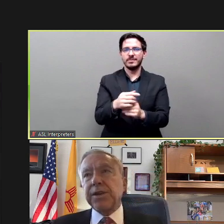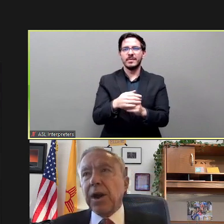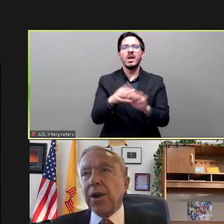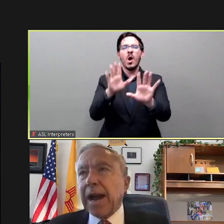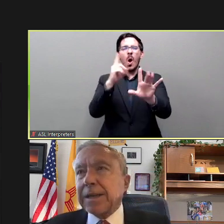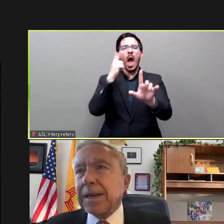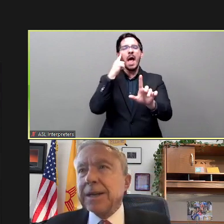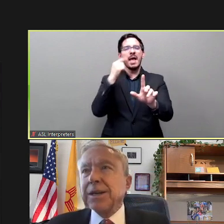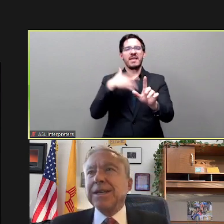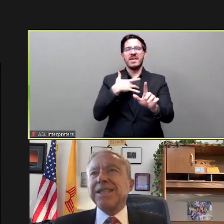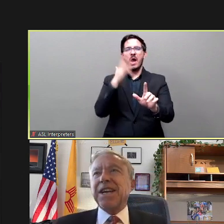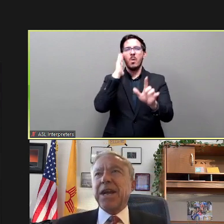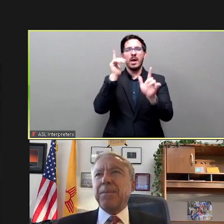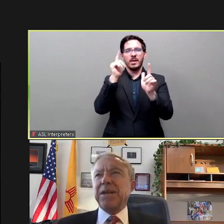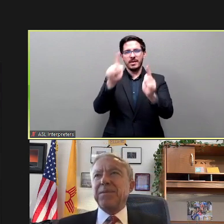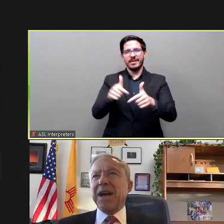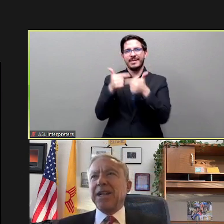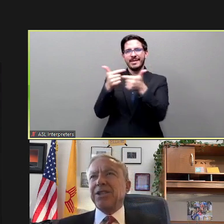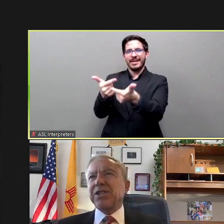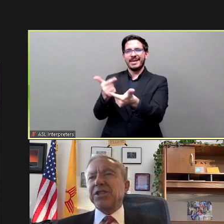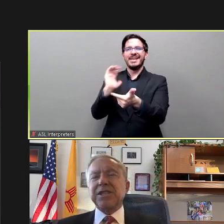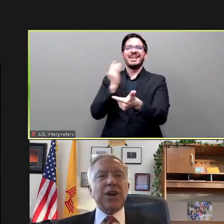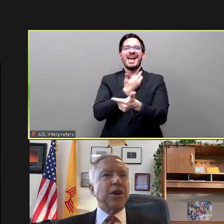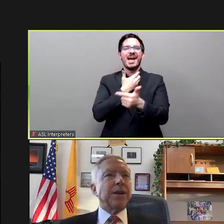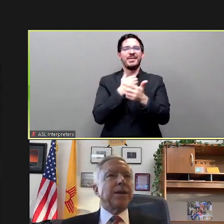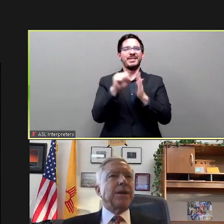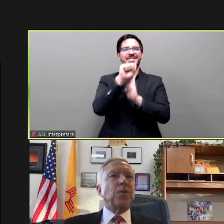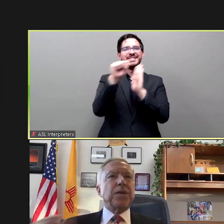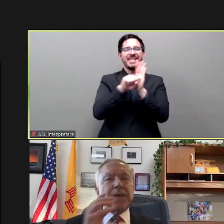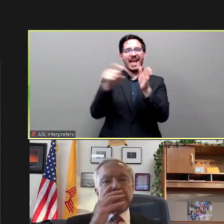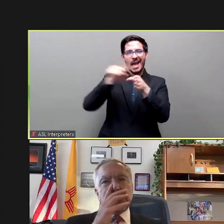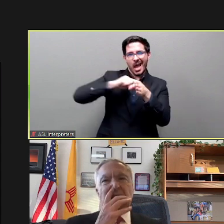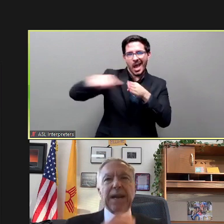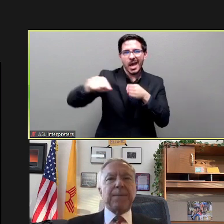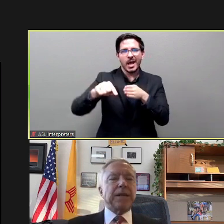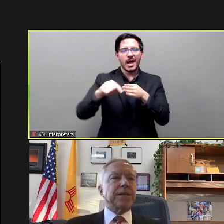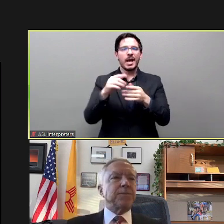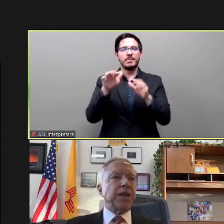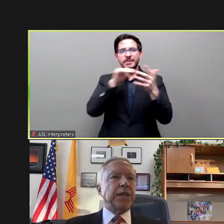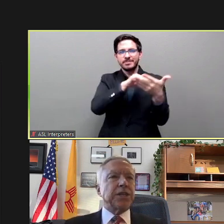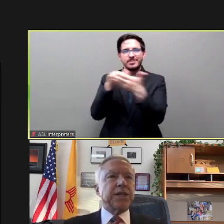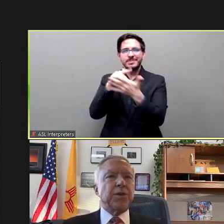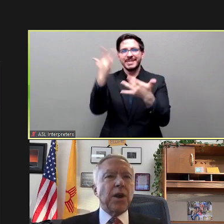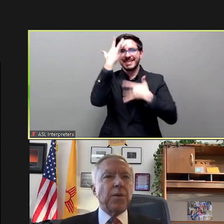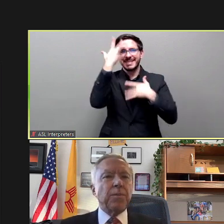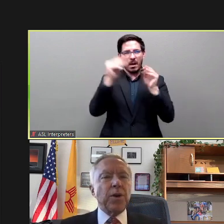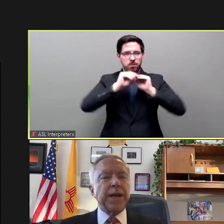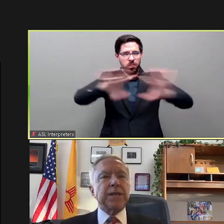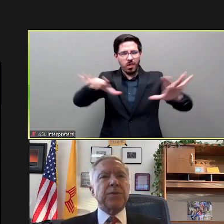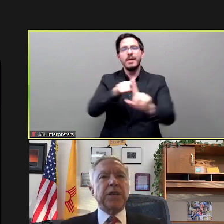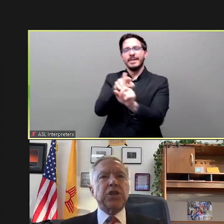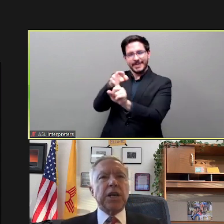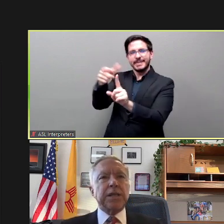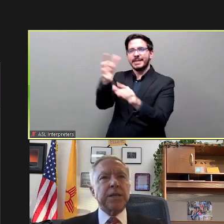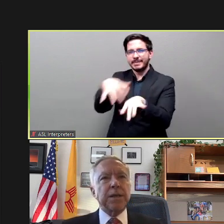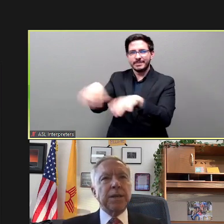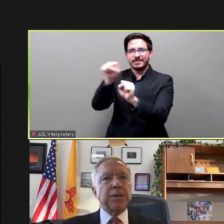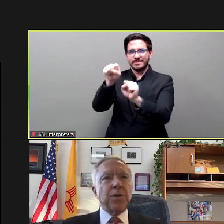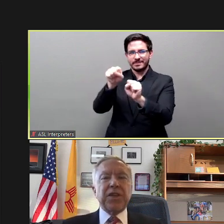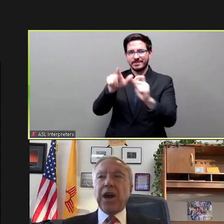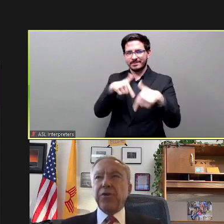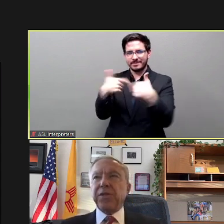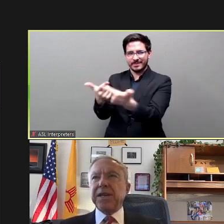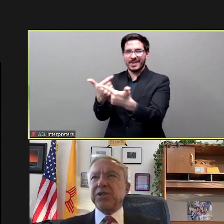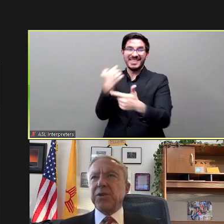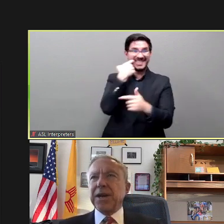over to our acting state epidemiologist to start with this slide about some changes in our reporting as we adjust to